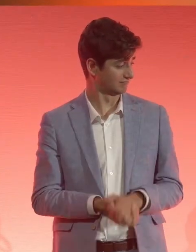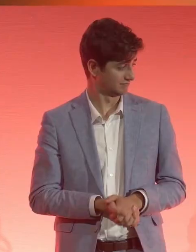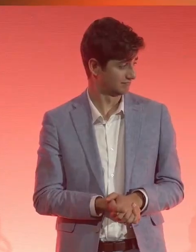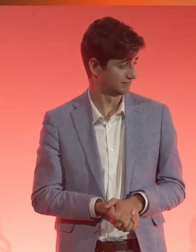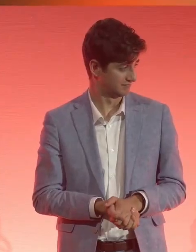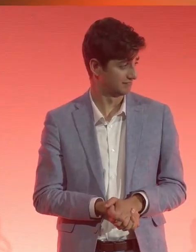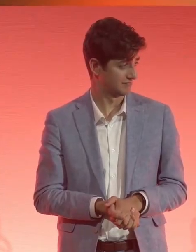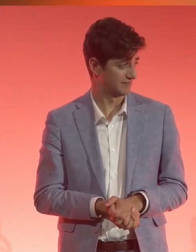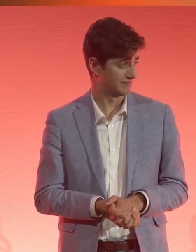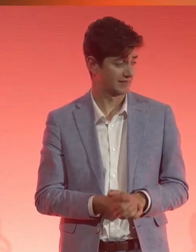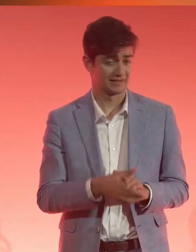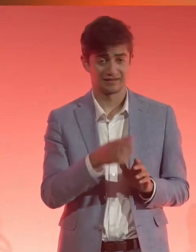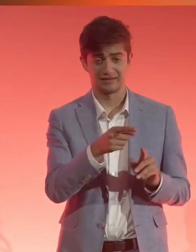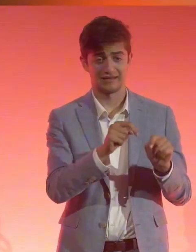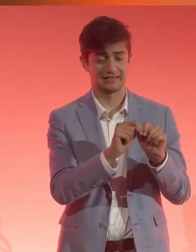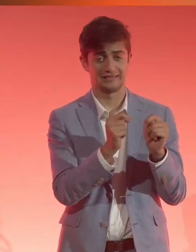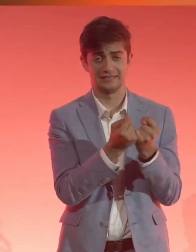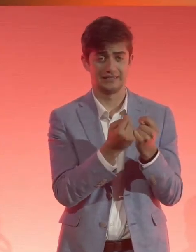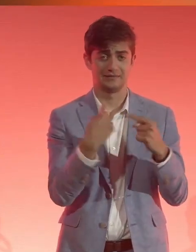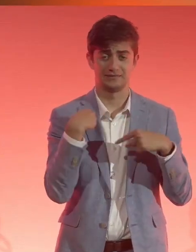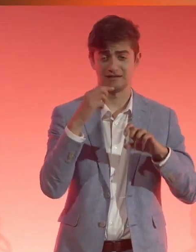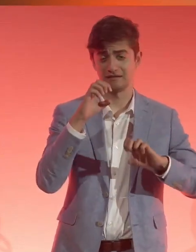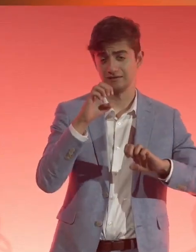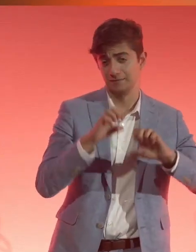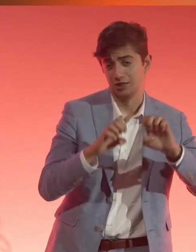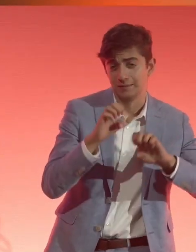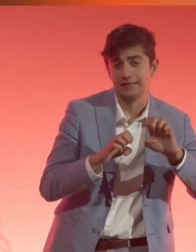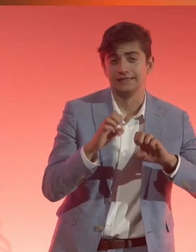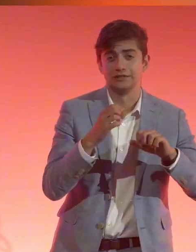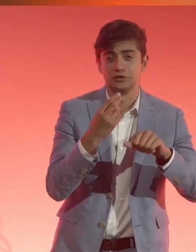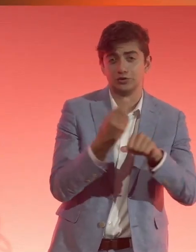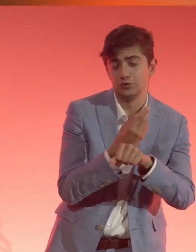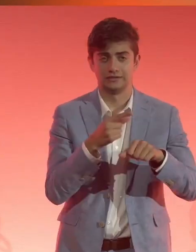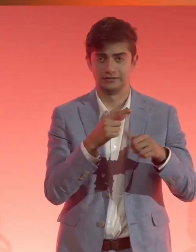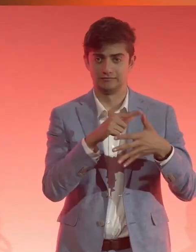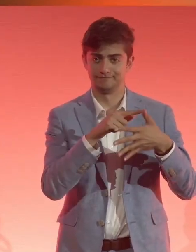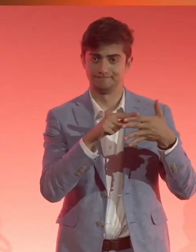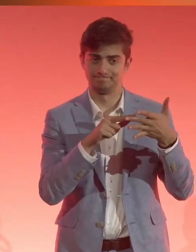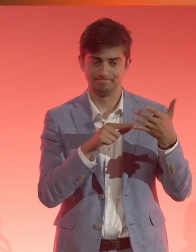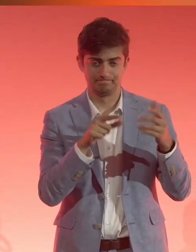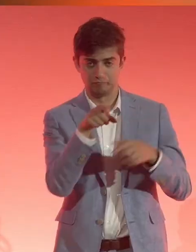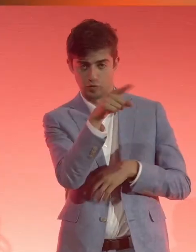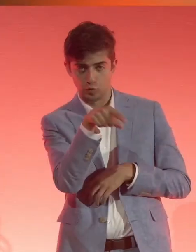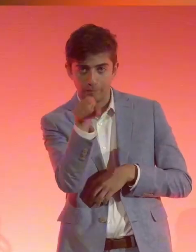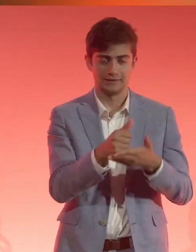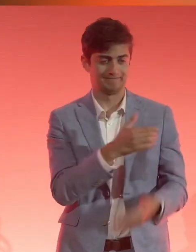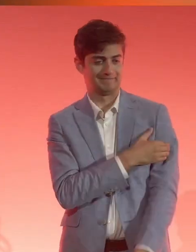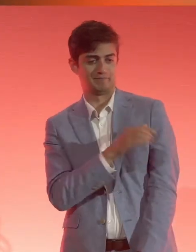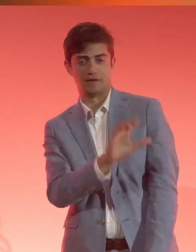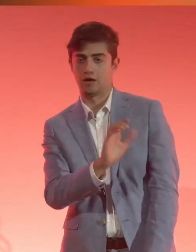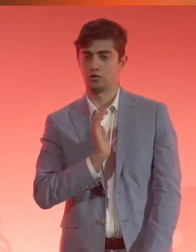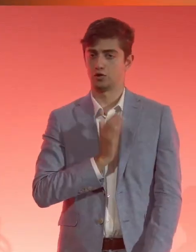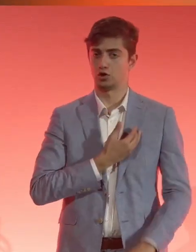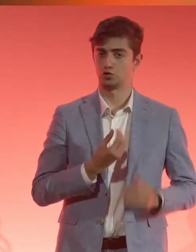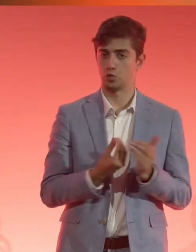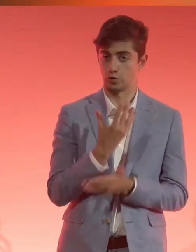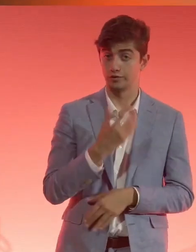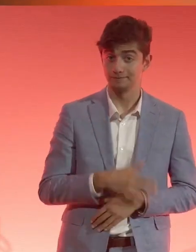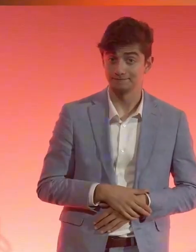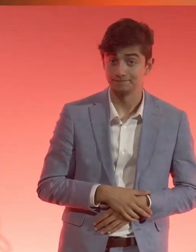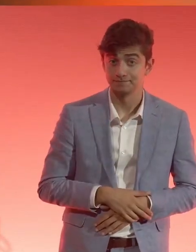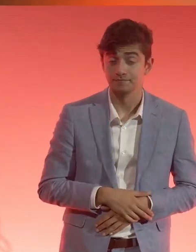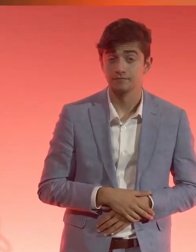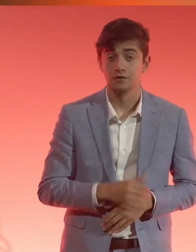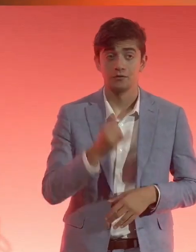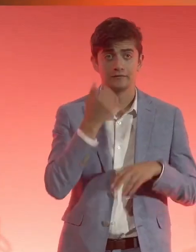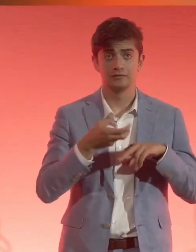They have been iterating, experimenting, and using this playbook to power our growth. So if you're sitting here thinking, okay,